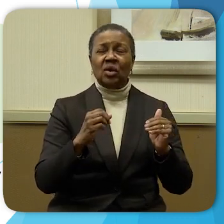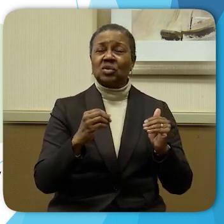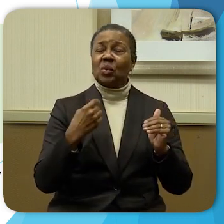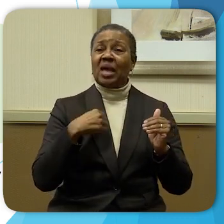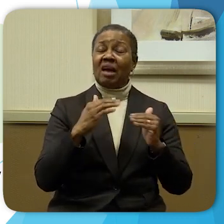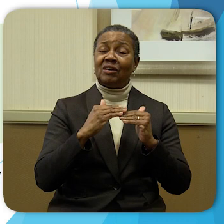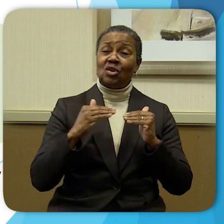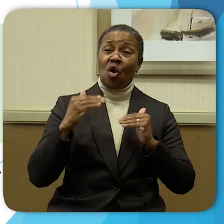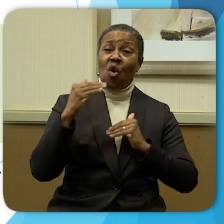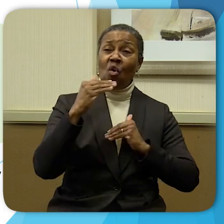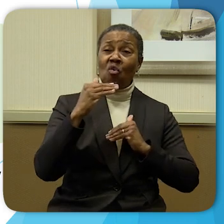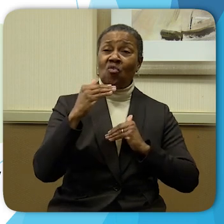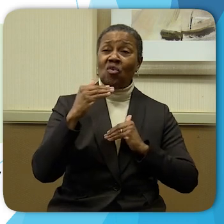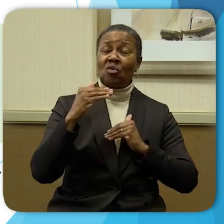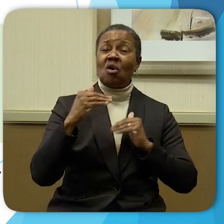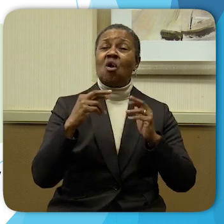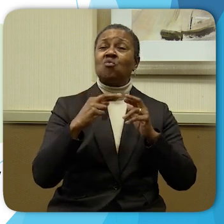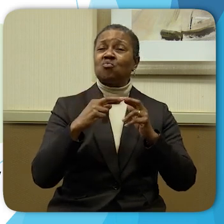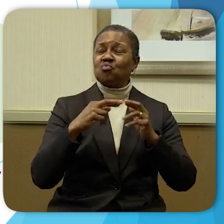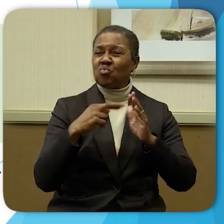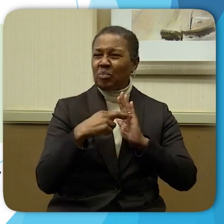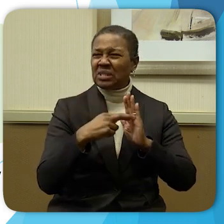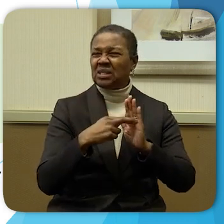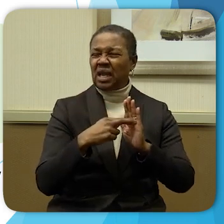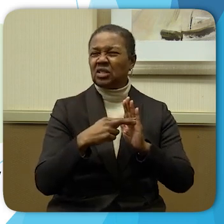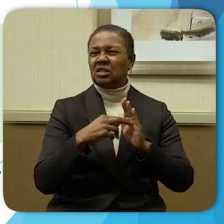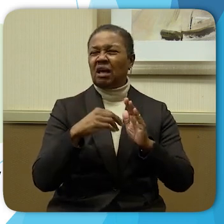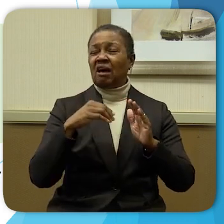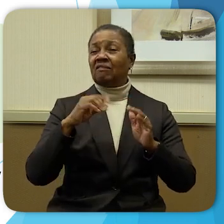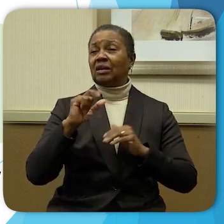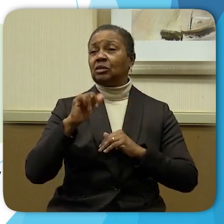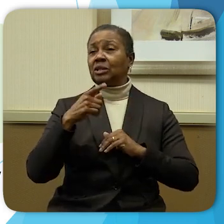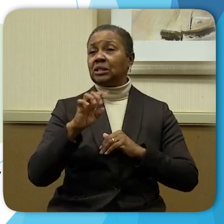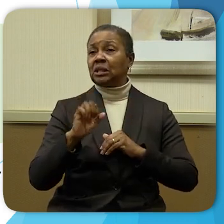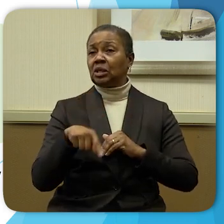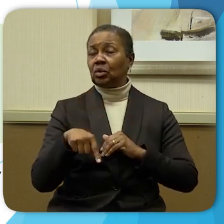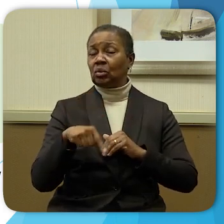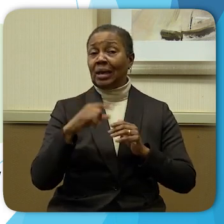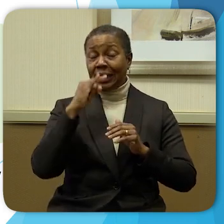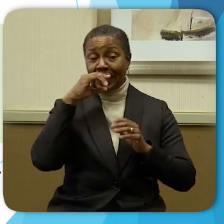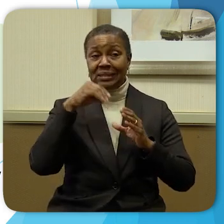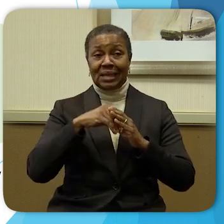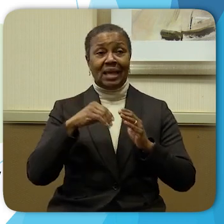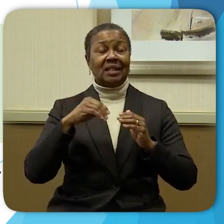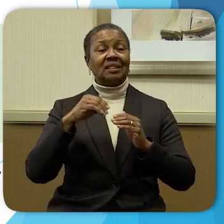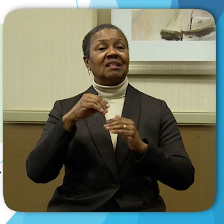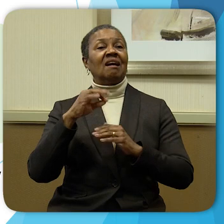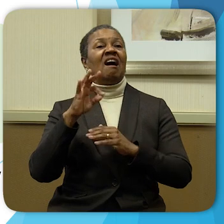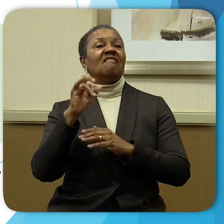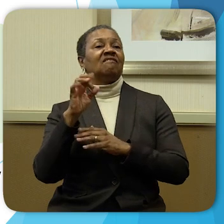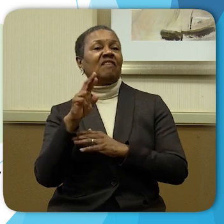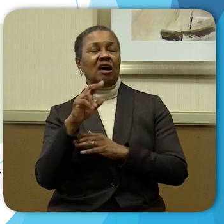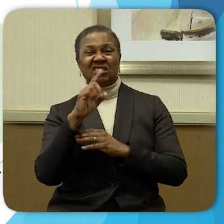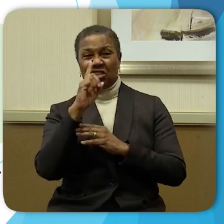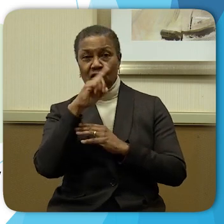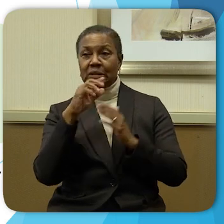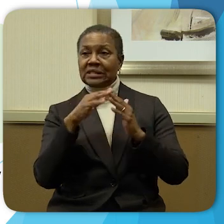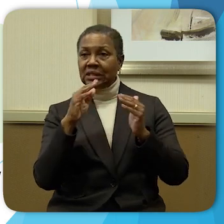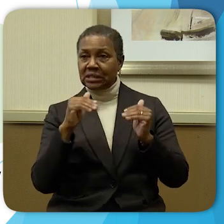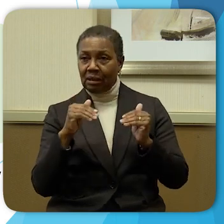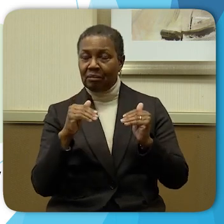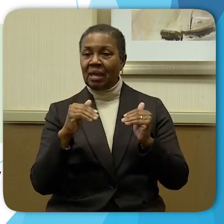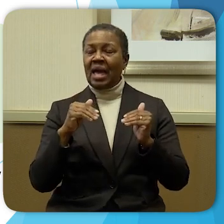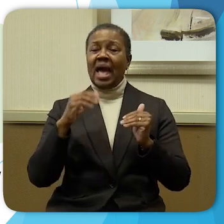LGBTQ people in our foster care system and in our juvenile justice system and youth experiencing homelessness.